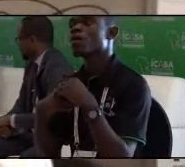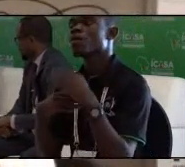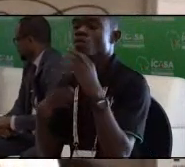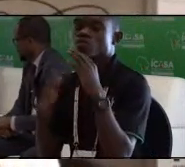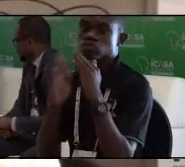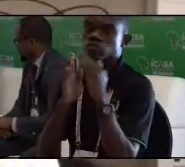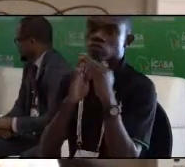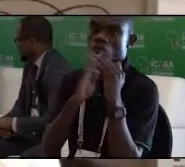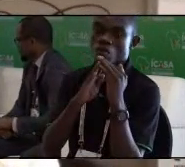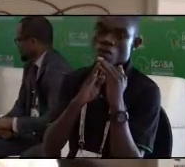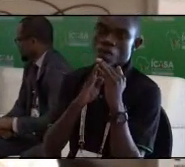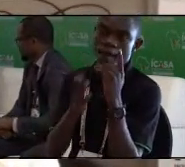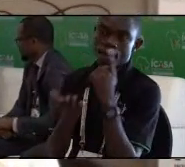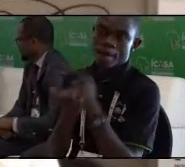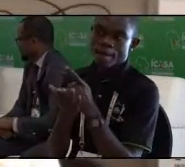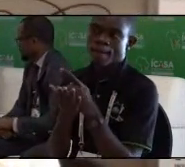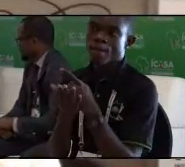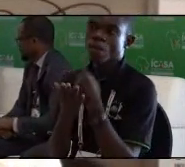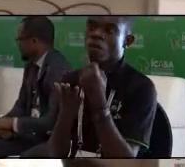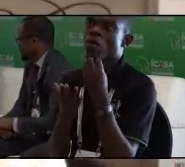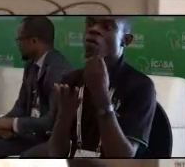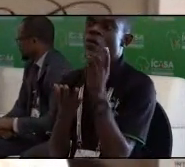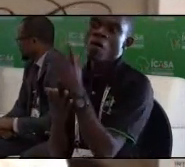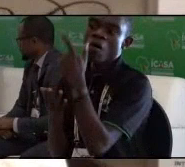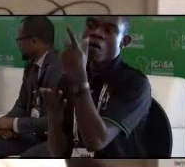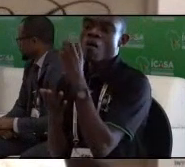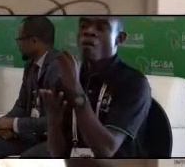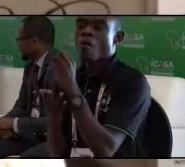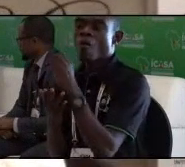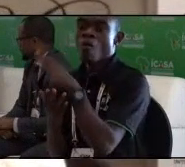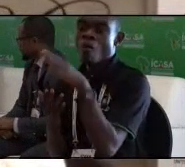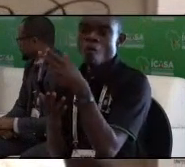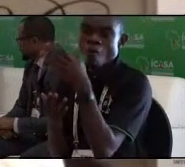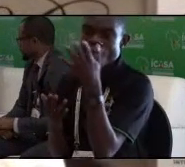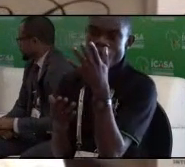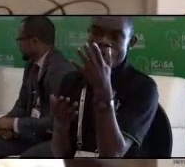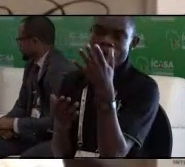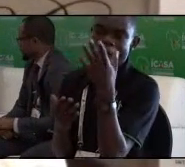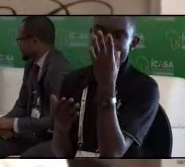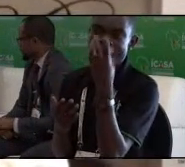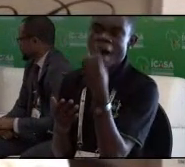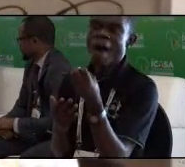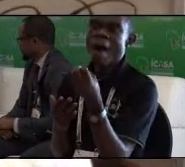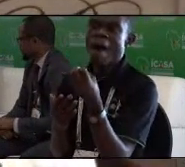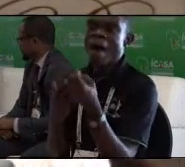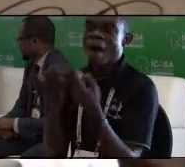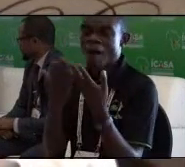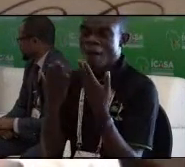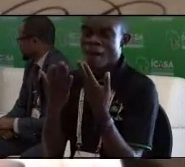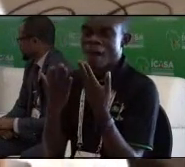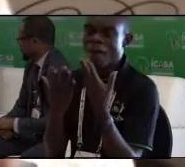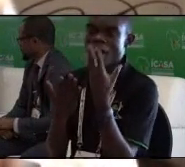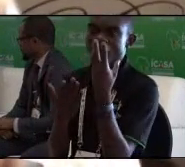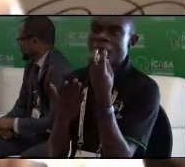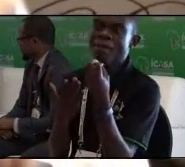like I did mention, for us, we did 30/70. All the products are already part of the